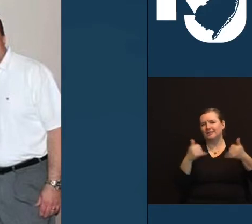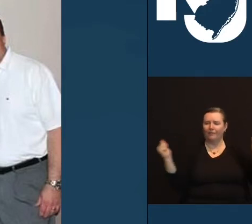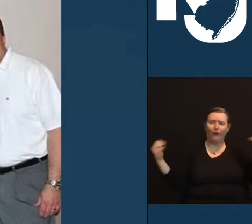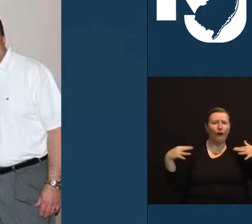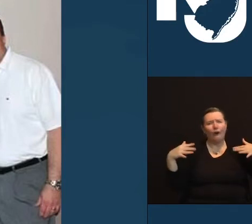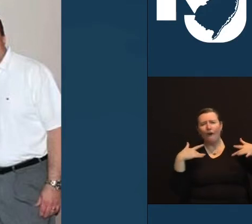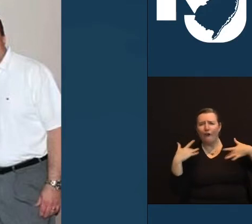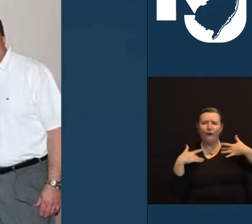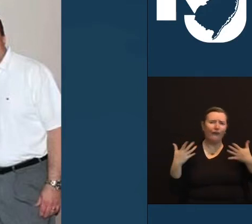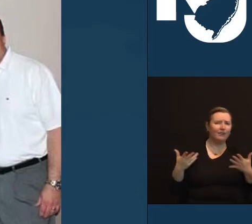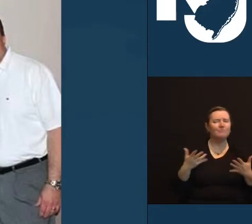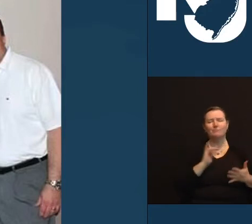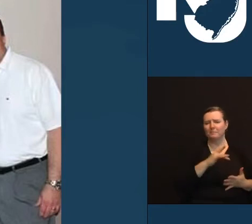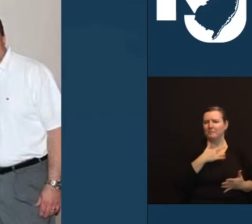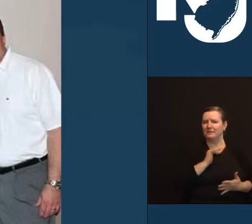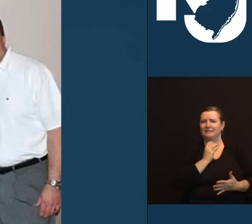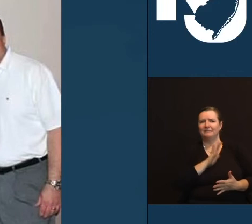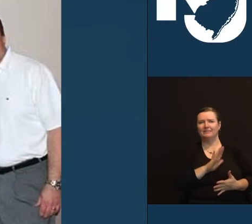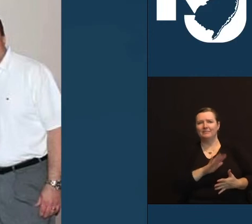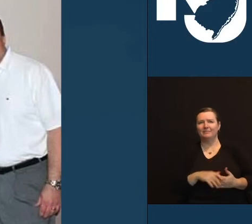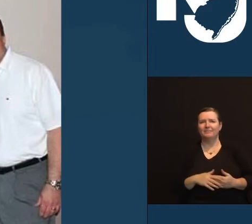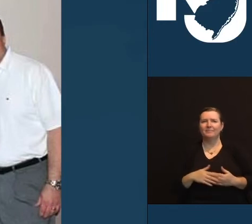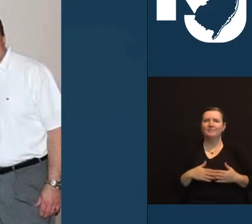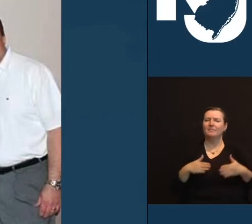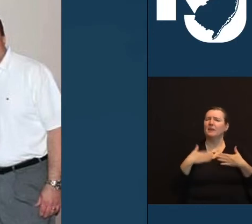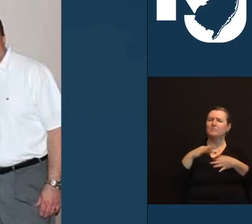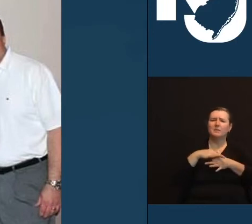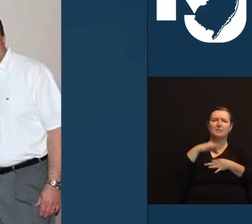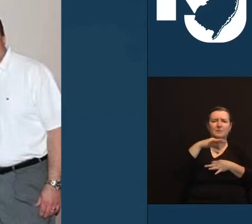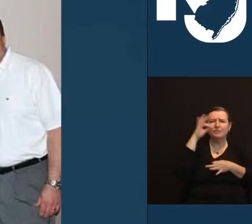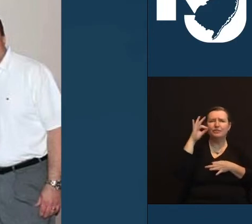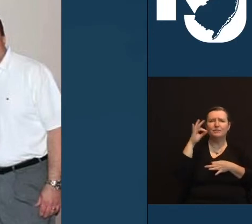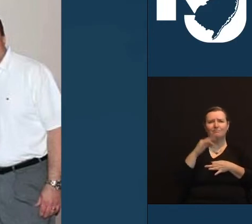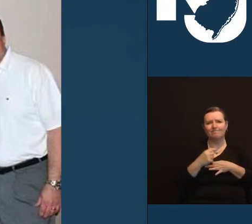joyous spirit was especially missed last Thursday on Thanksgiving.